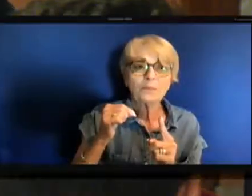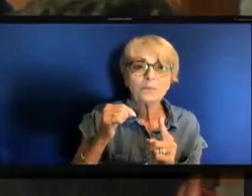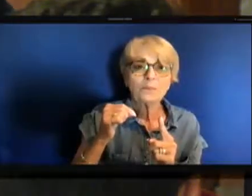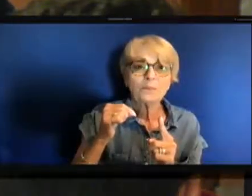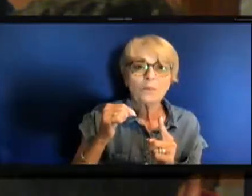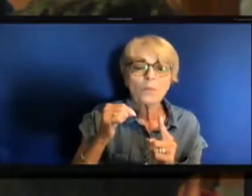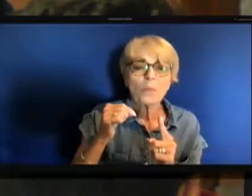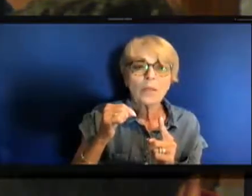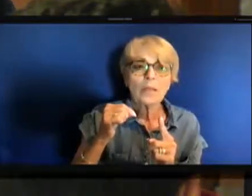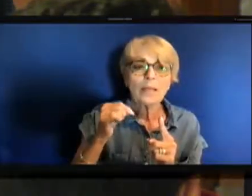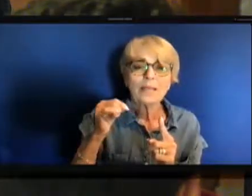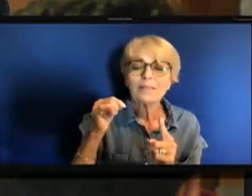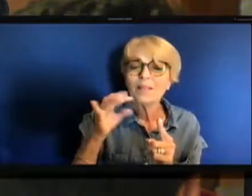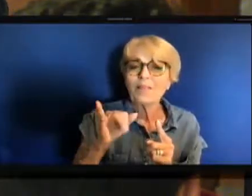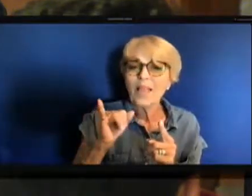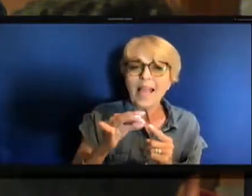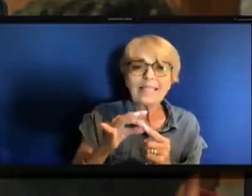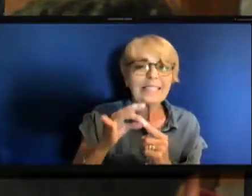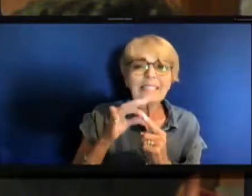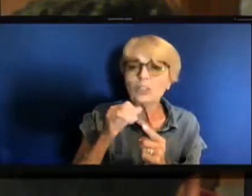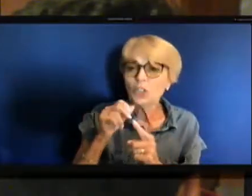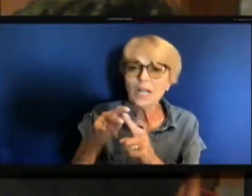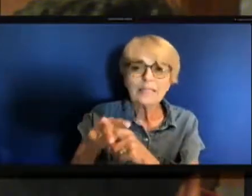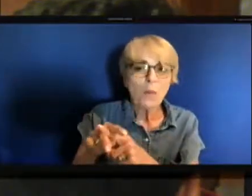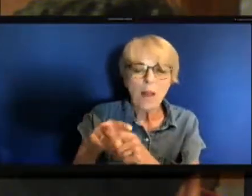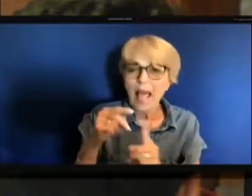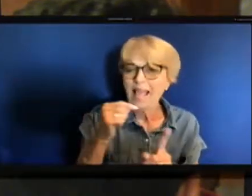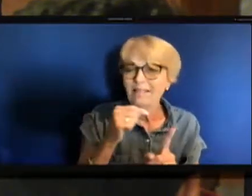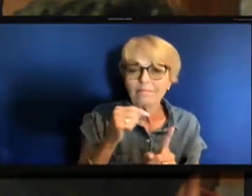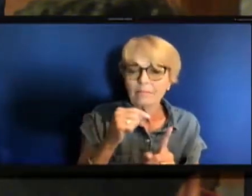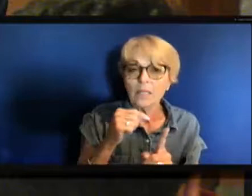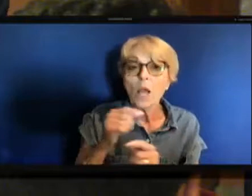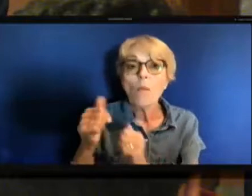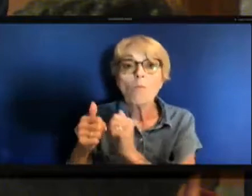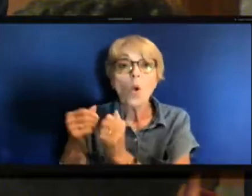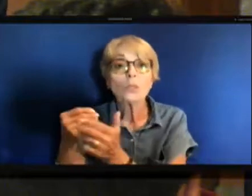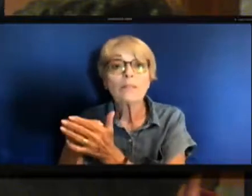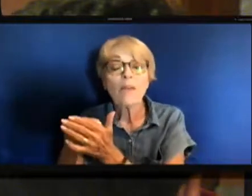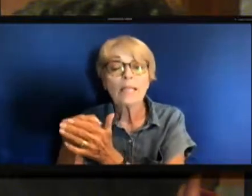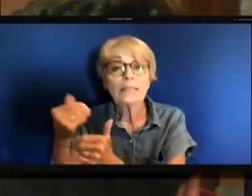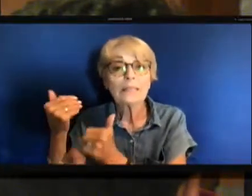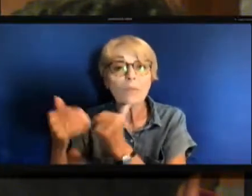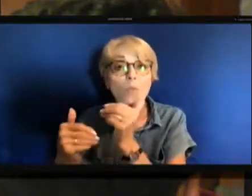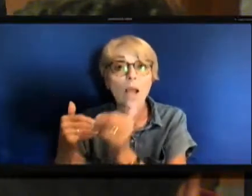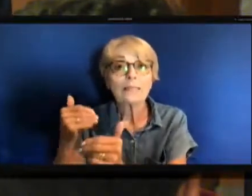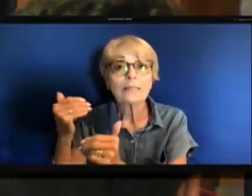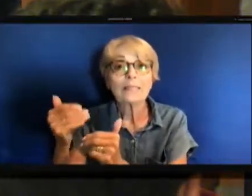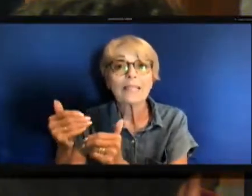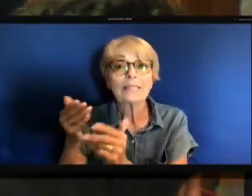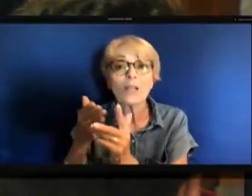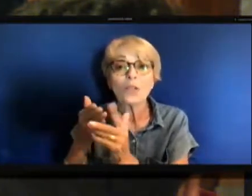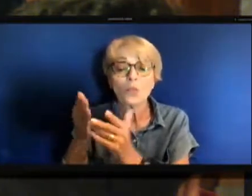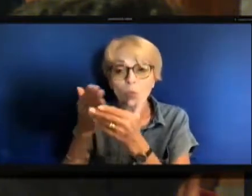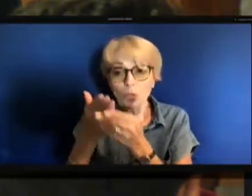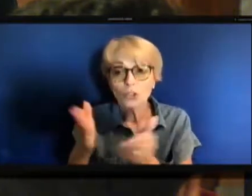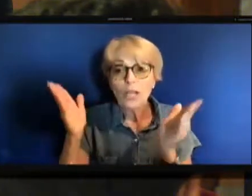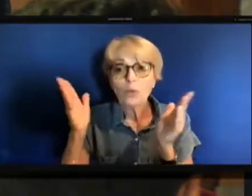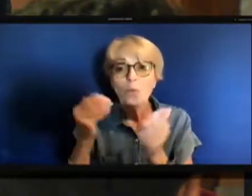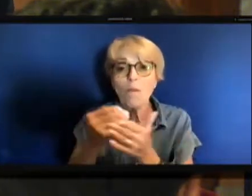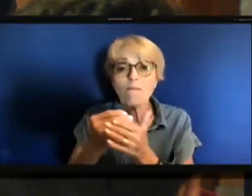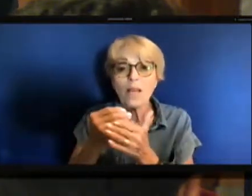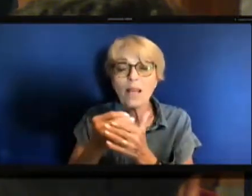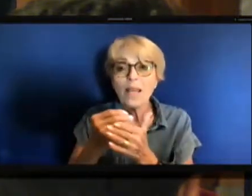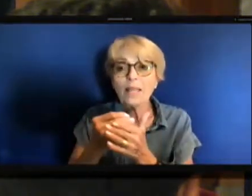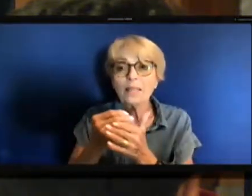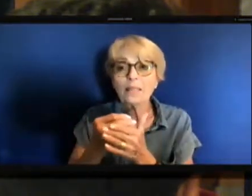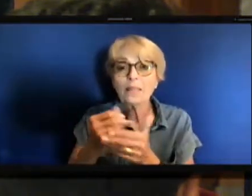that distinction doesn't apply. Most of the funds that are being processed through the general fund or the